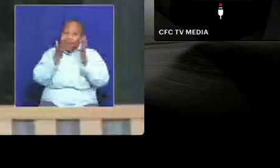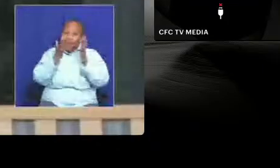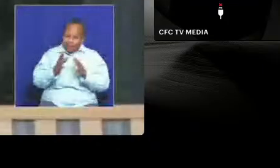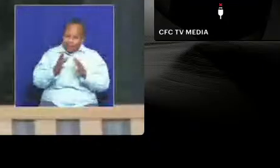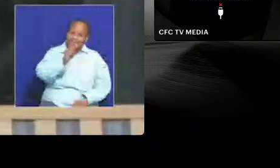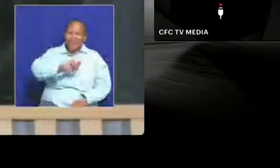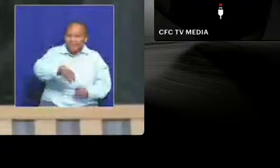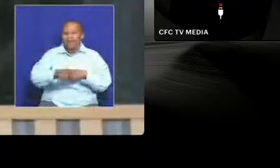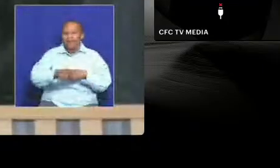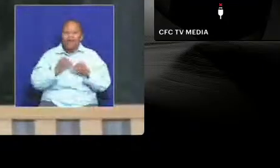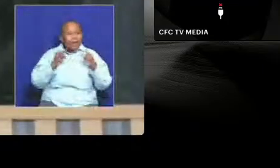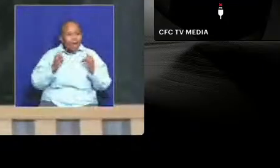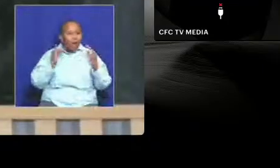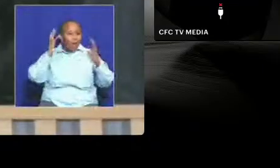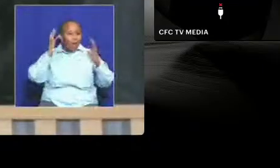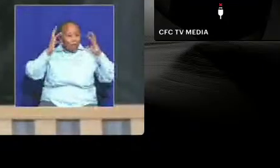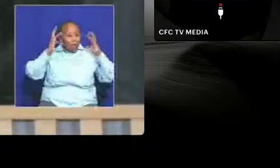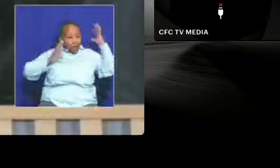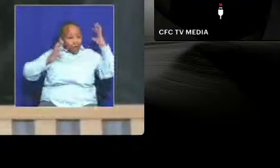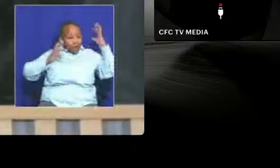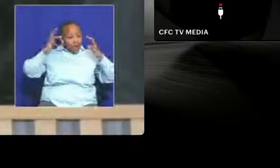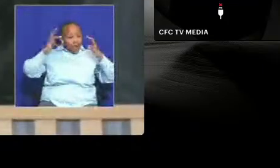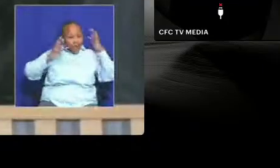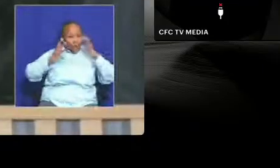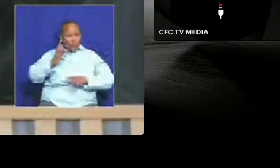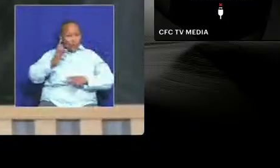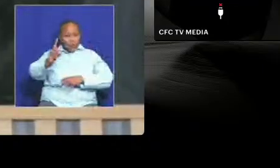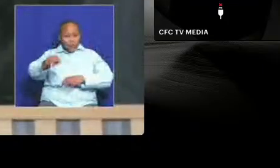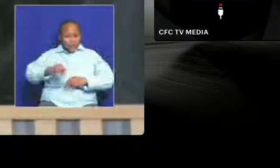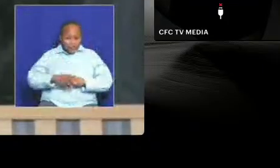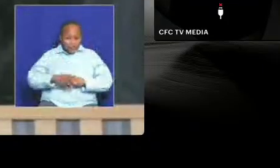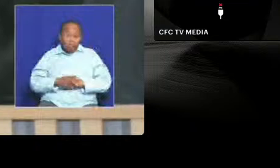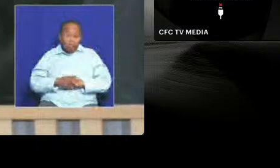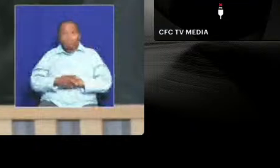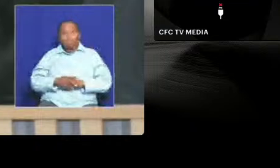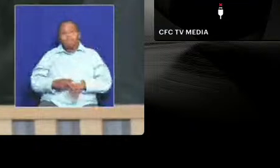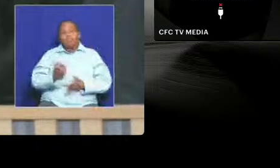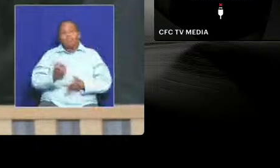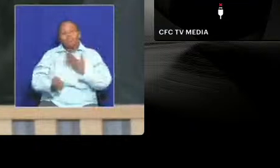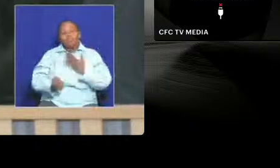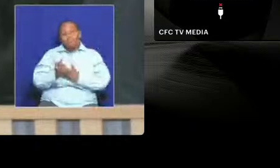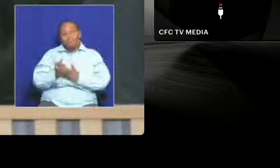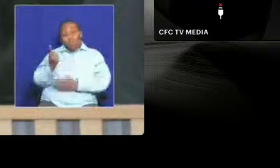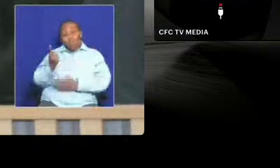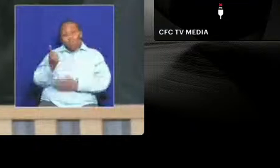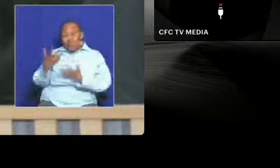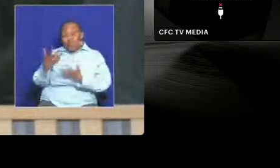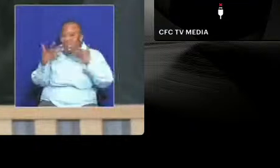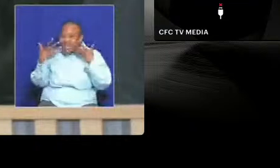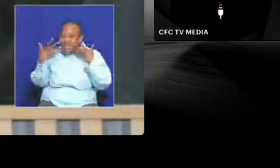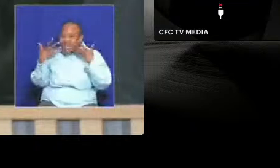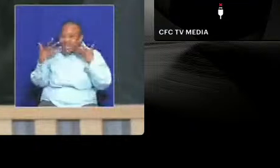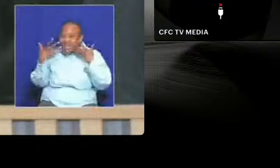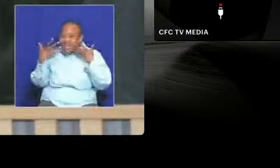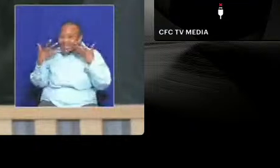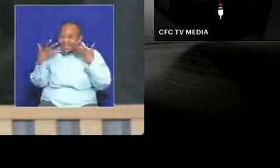that. We understand that part. When you pay the supplier, there are 200,000.